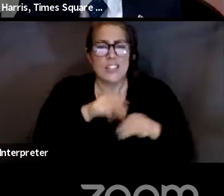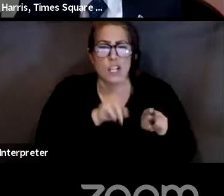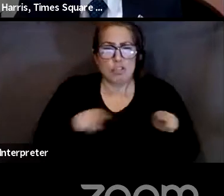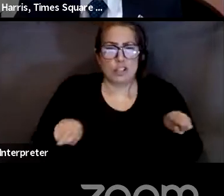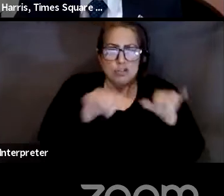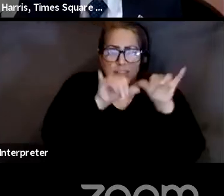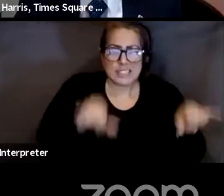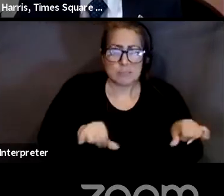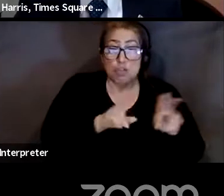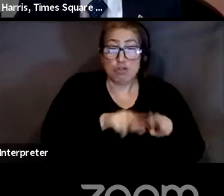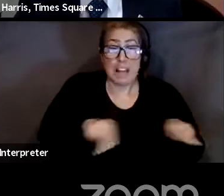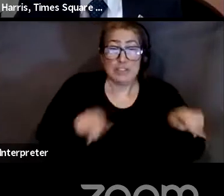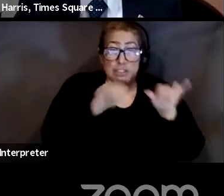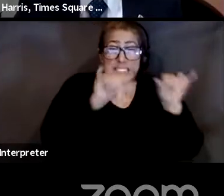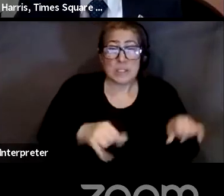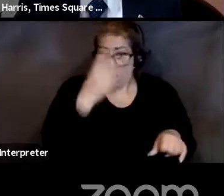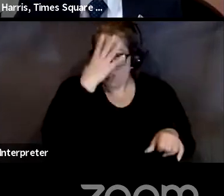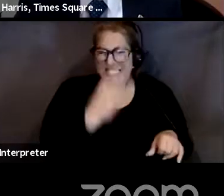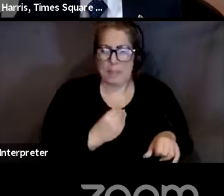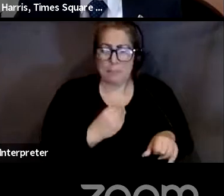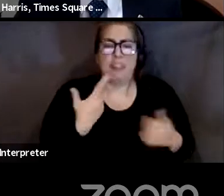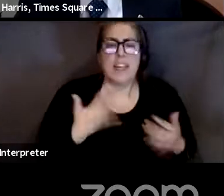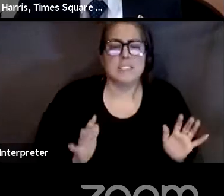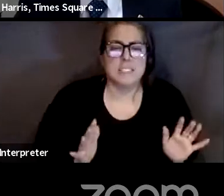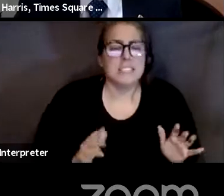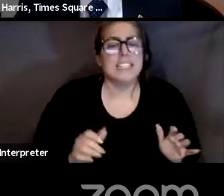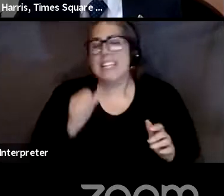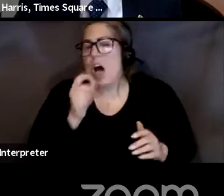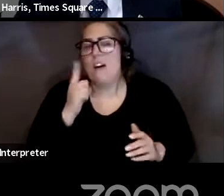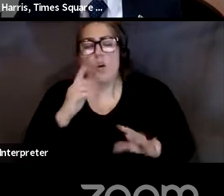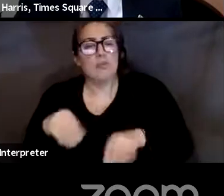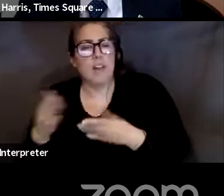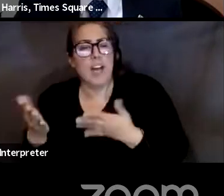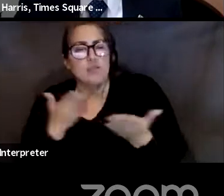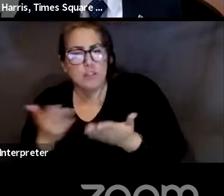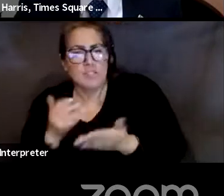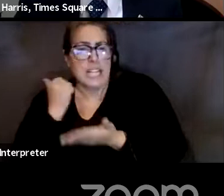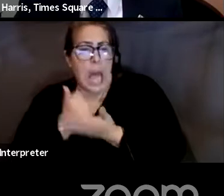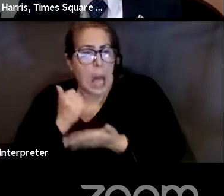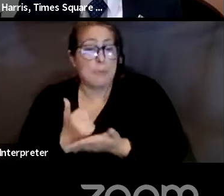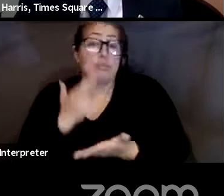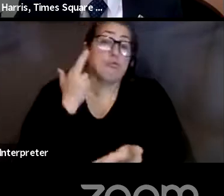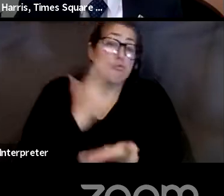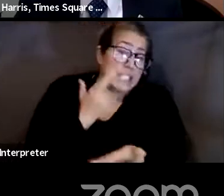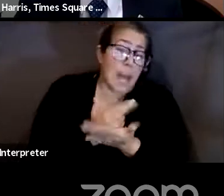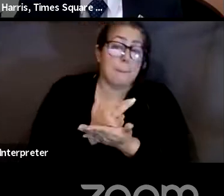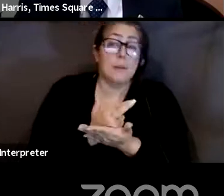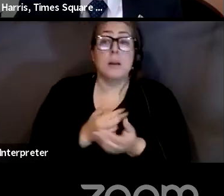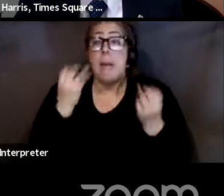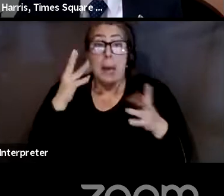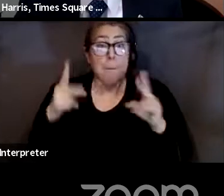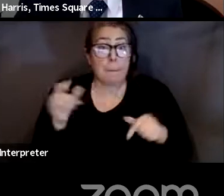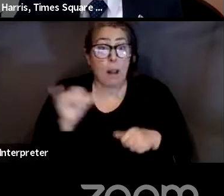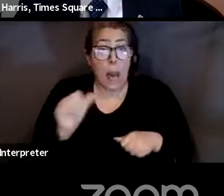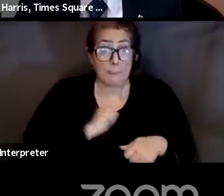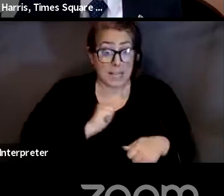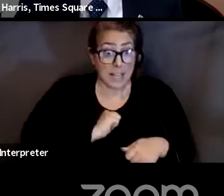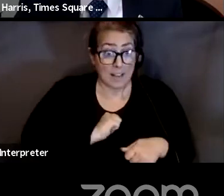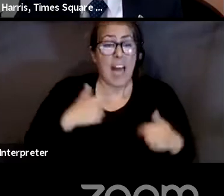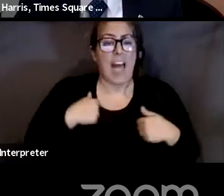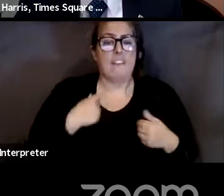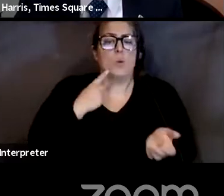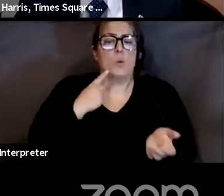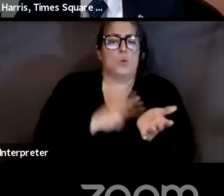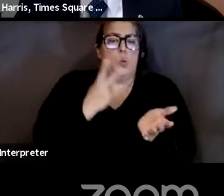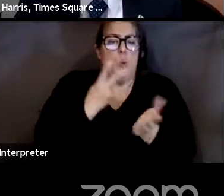system. And it's not just on the streets. A lot of us, like myself, have dual diagnoses, which is mental